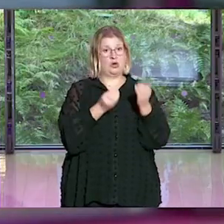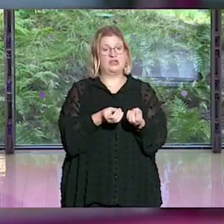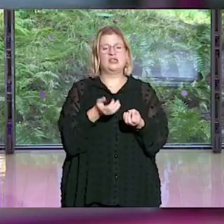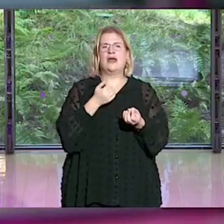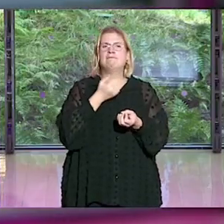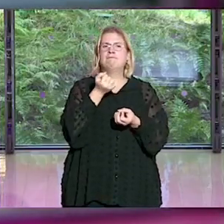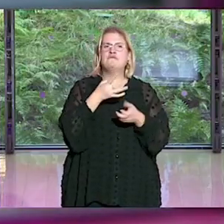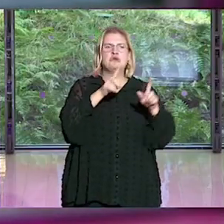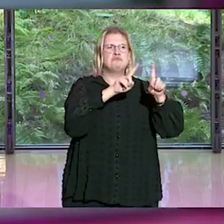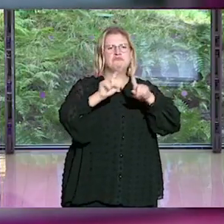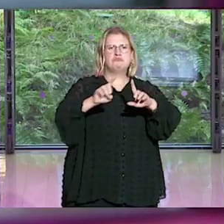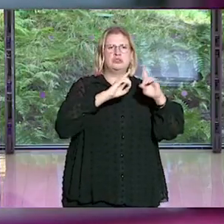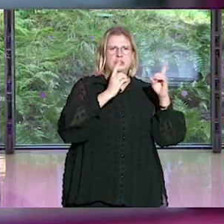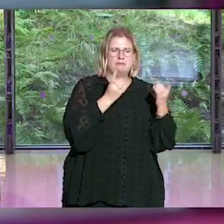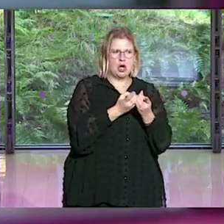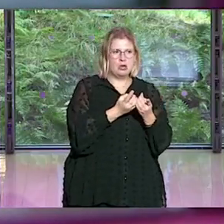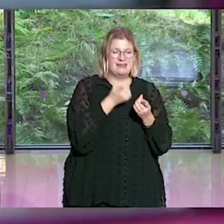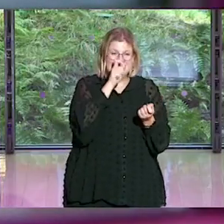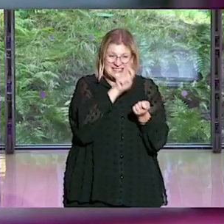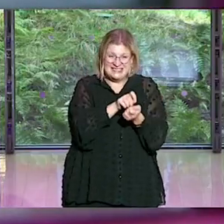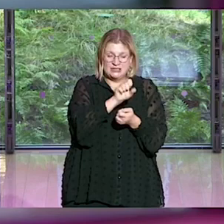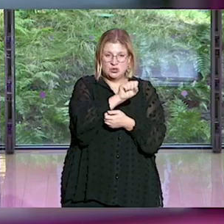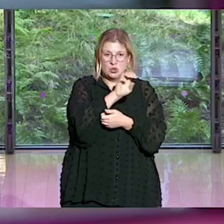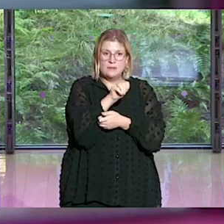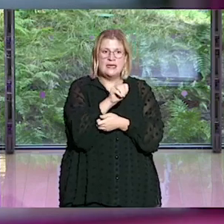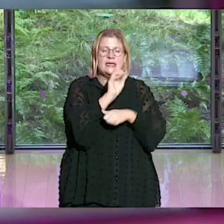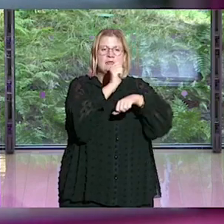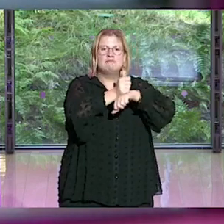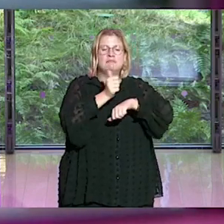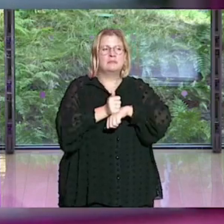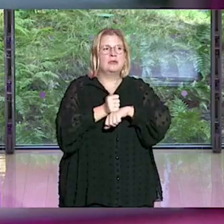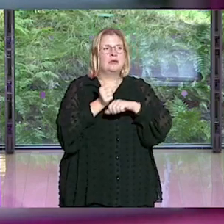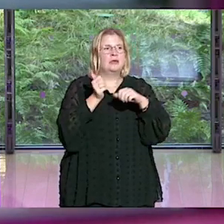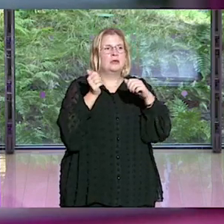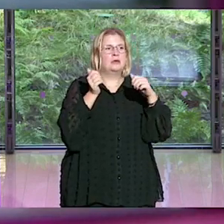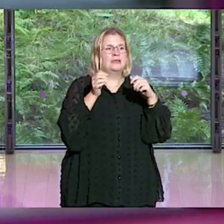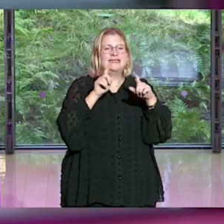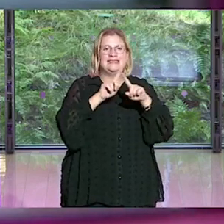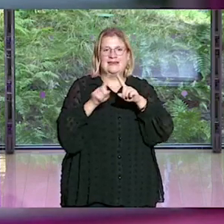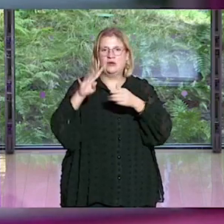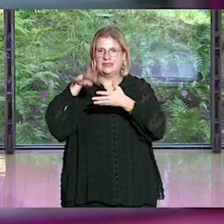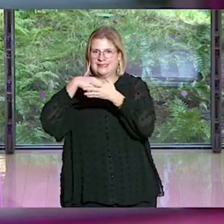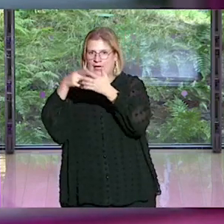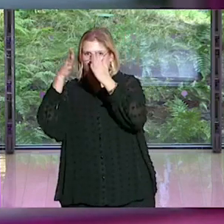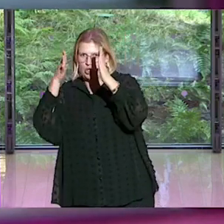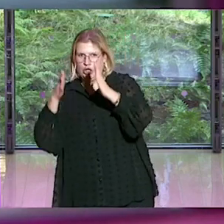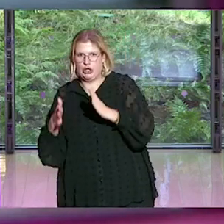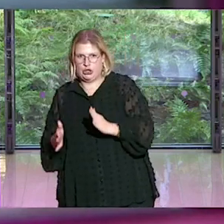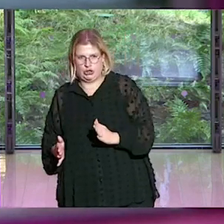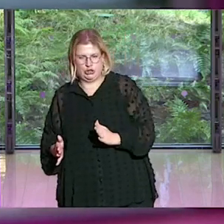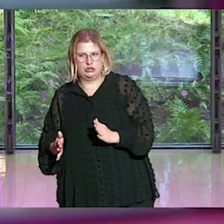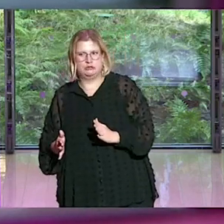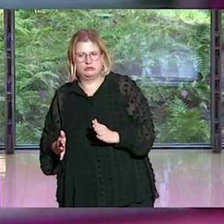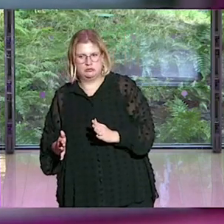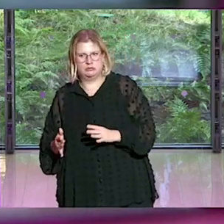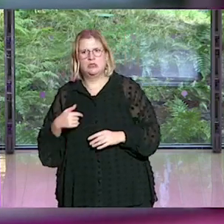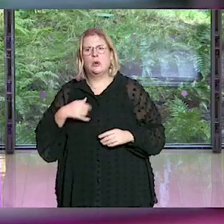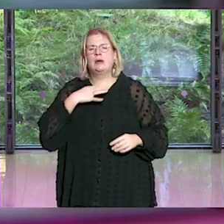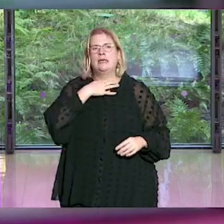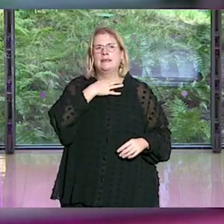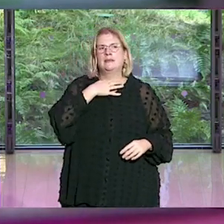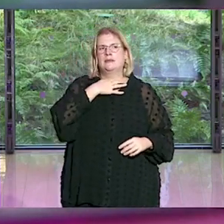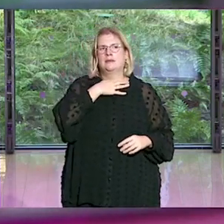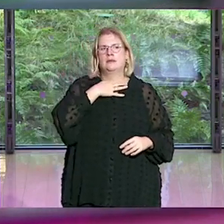has a few different departments that specifically, like for social media, they're set up with different schedulers. And so I am wondering